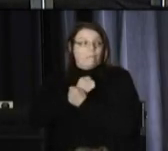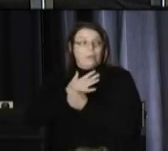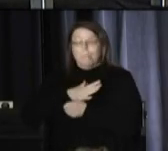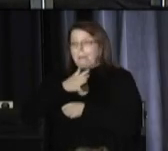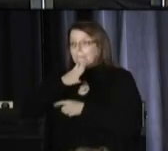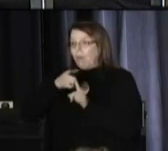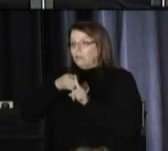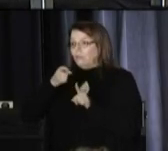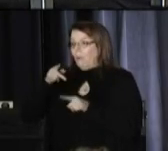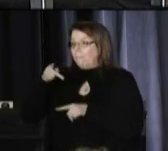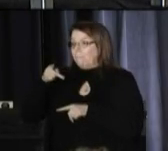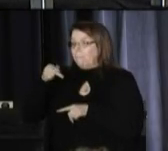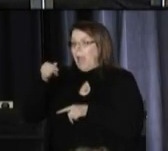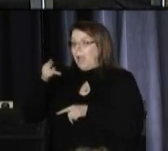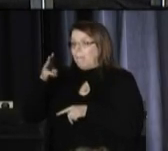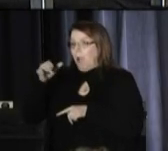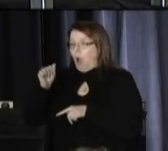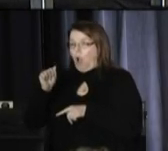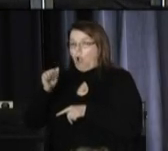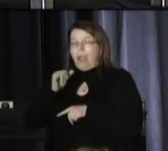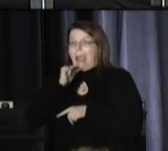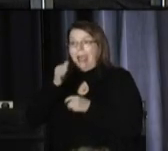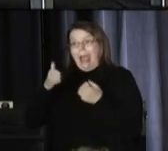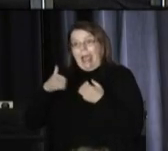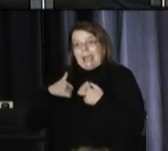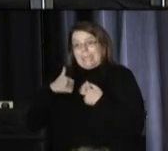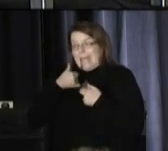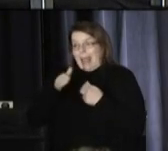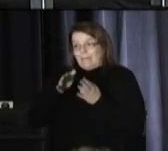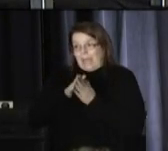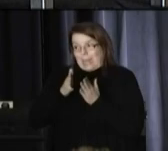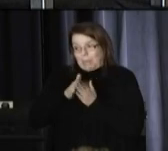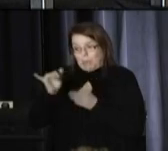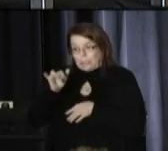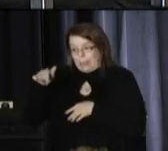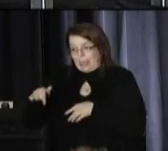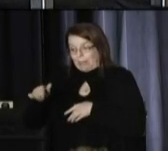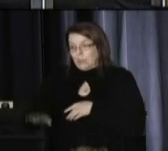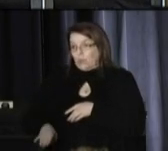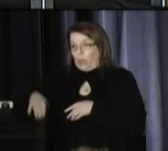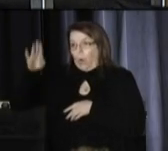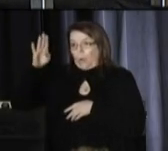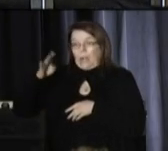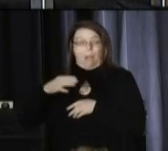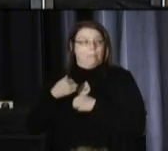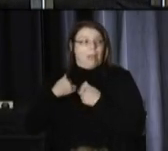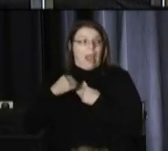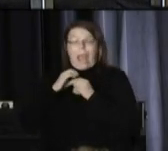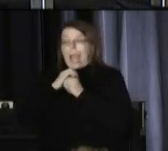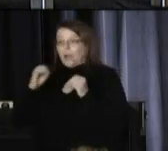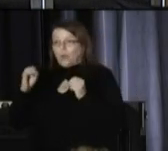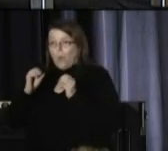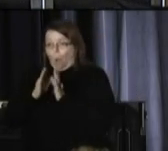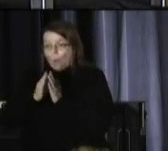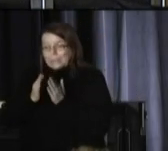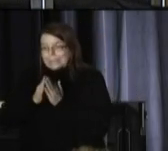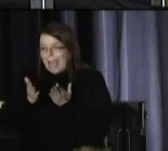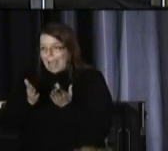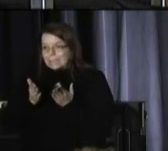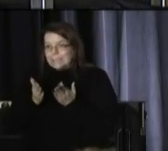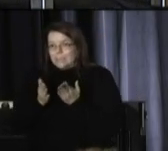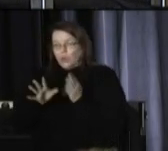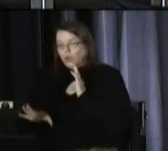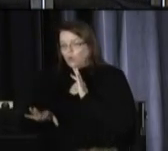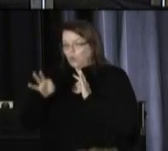Panama, and I did not have any books like this growing up. I had no text to